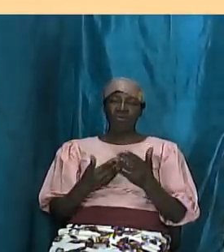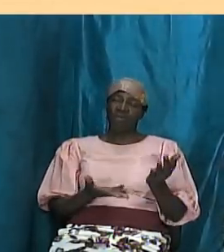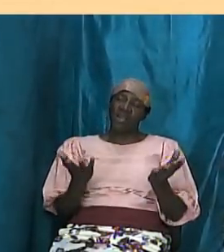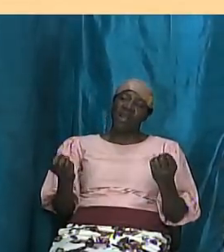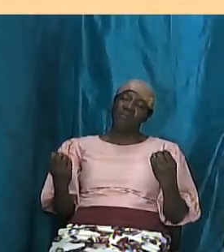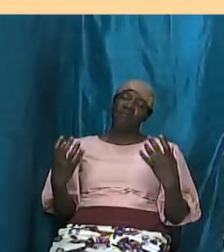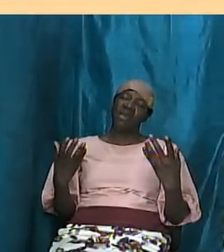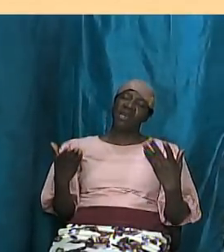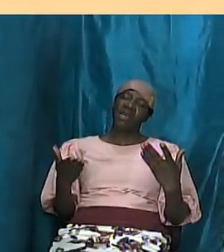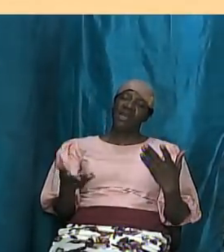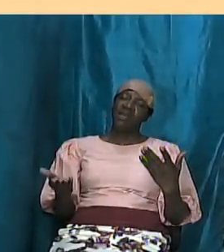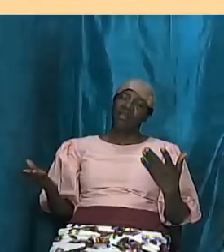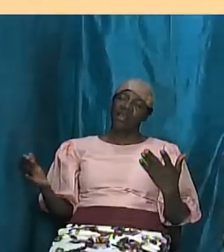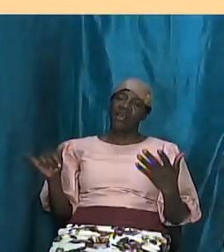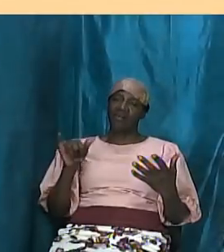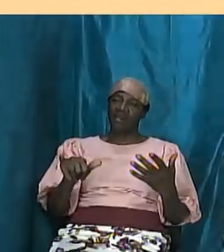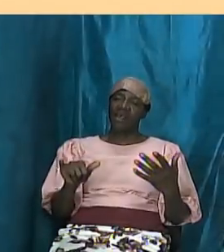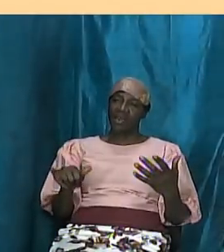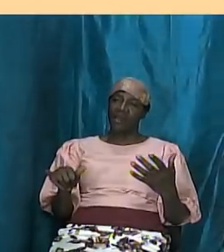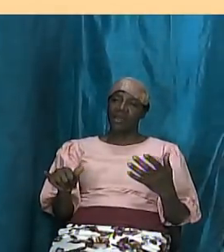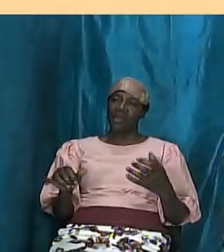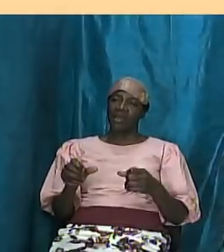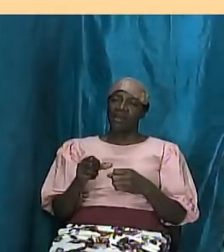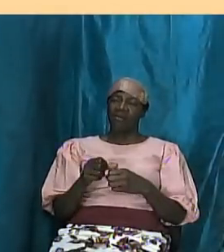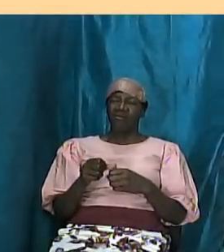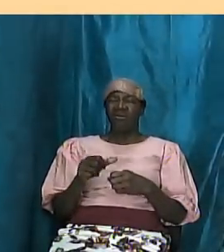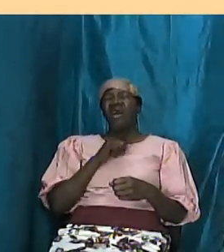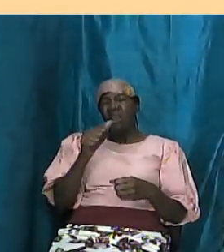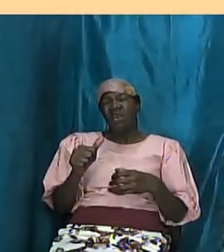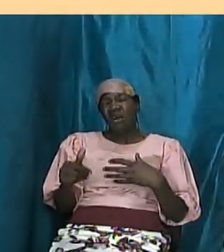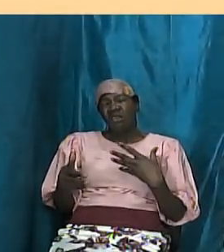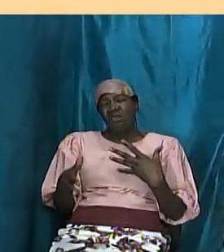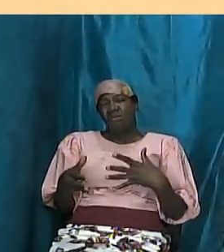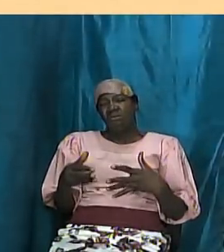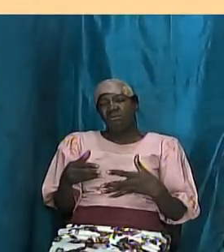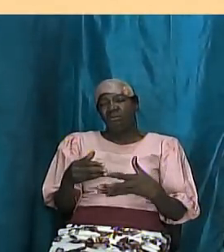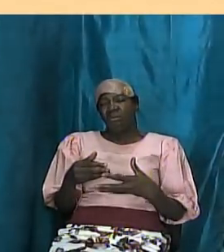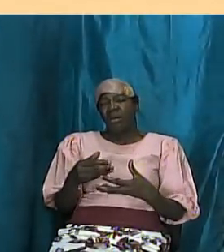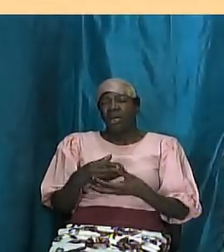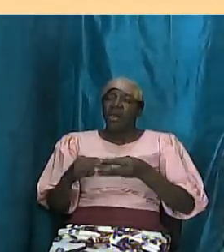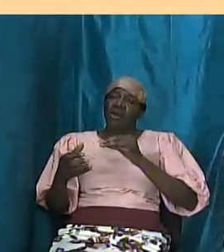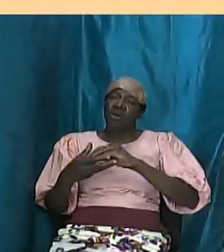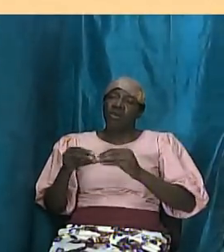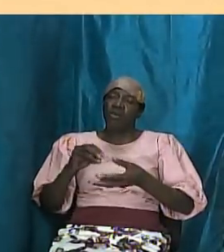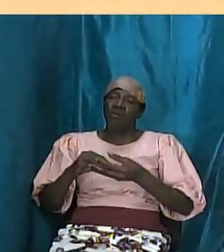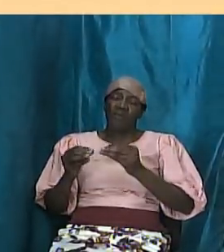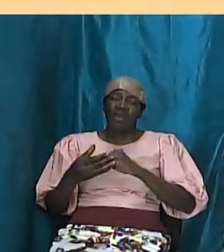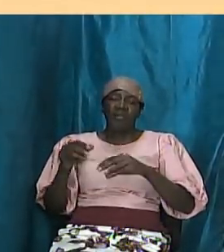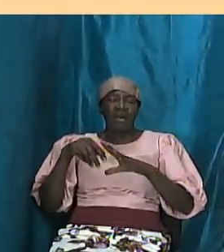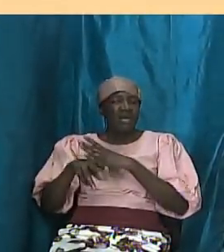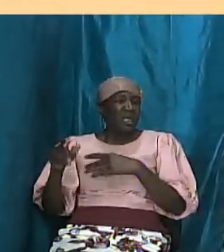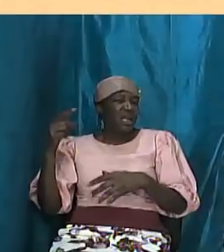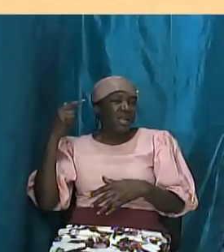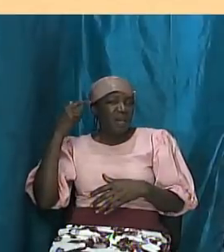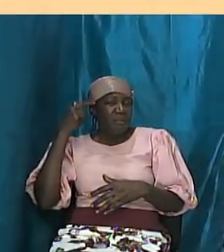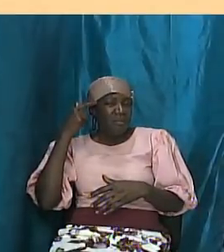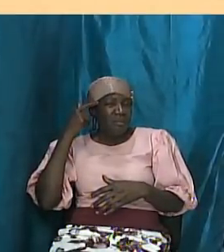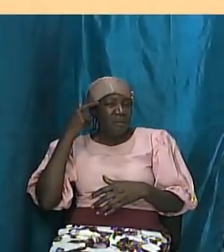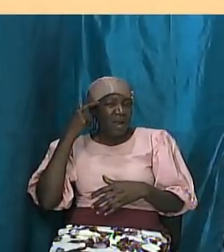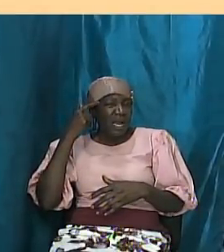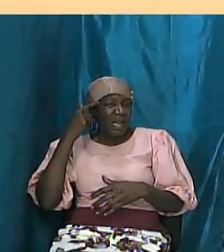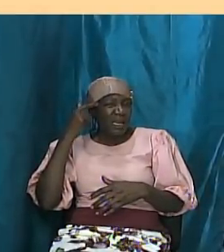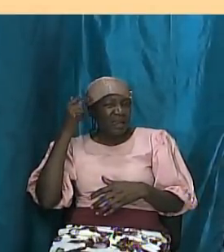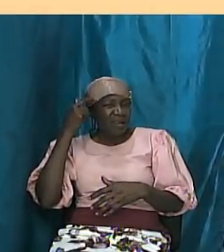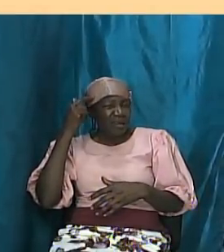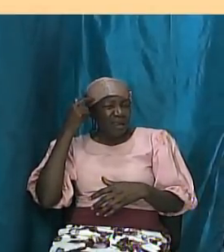many things that cause discomfort in the intellectual minds of believers. I